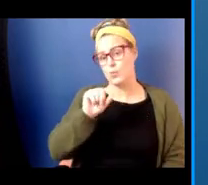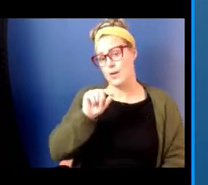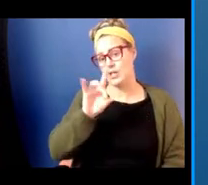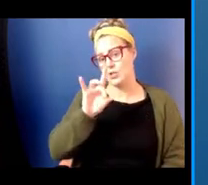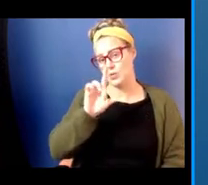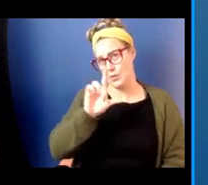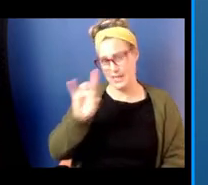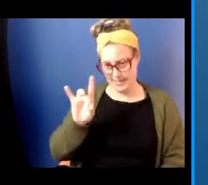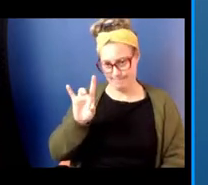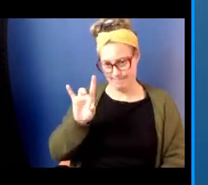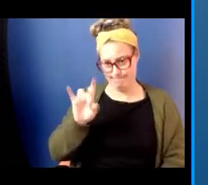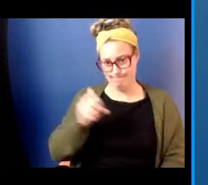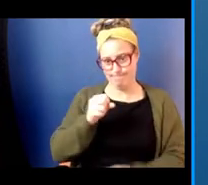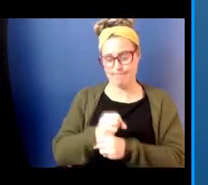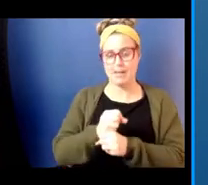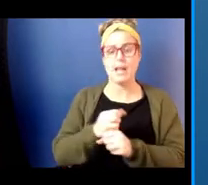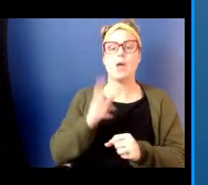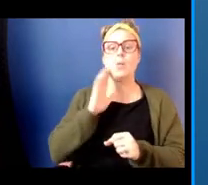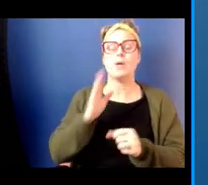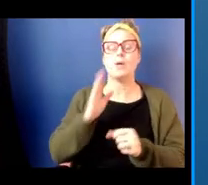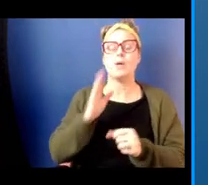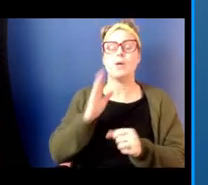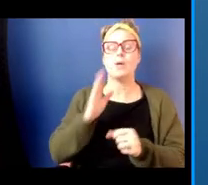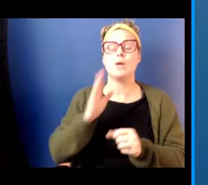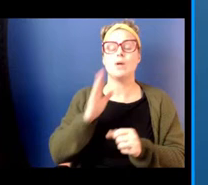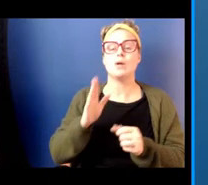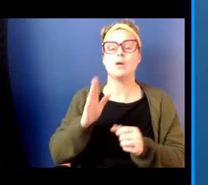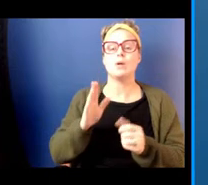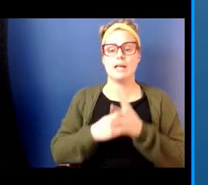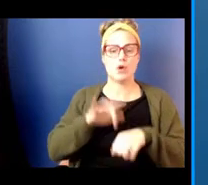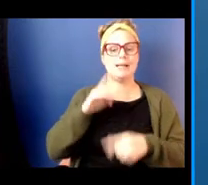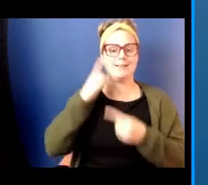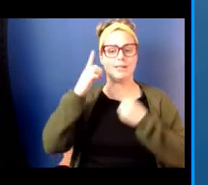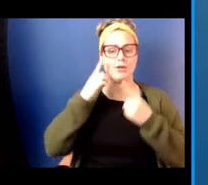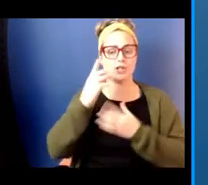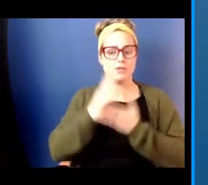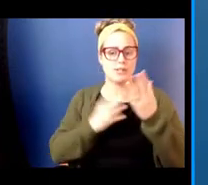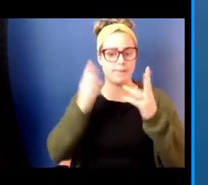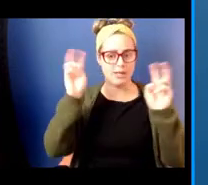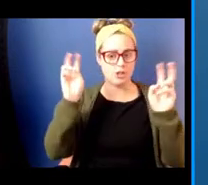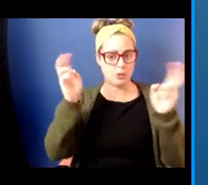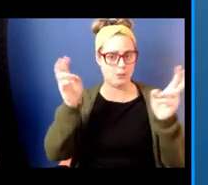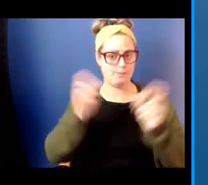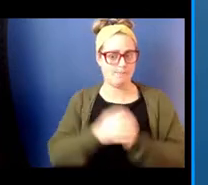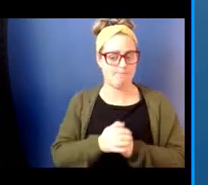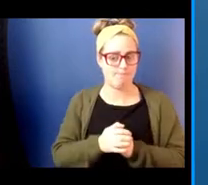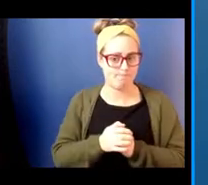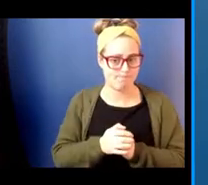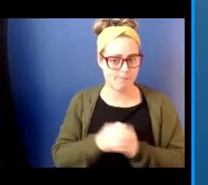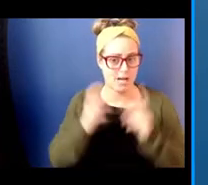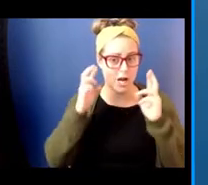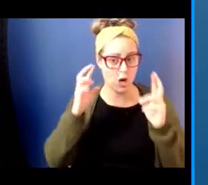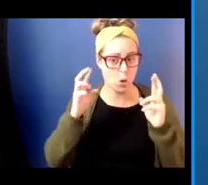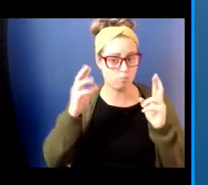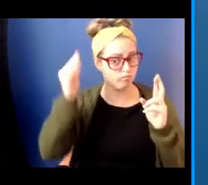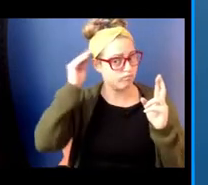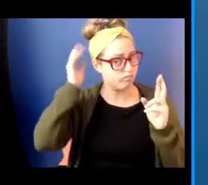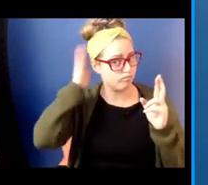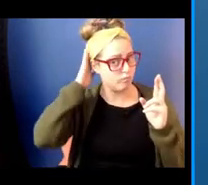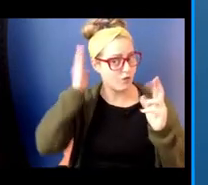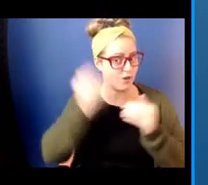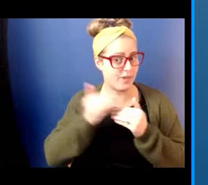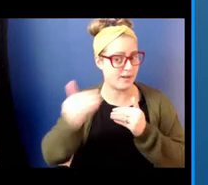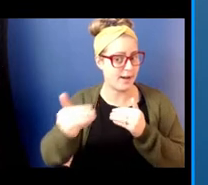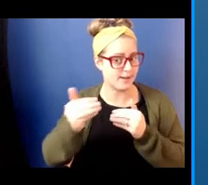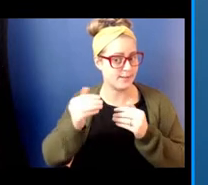consideration of some of those issues so I I hope that we will keep that in mind for the next cycle and with that